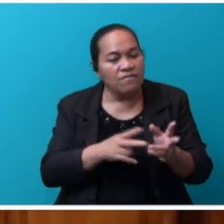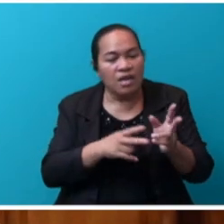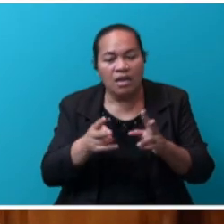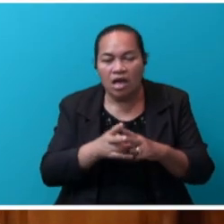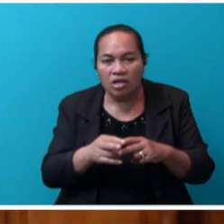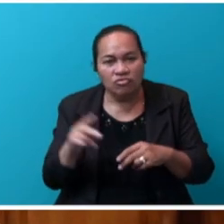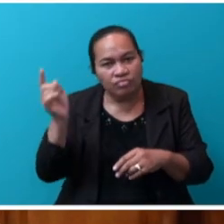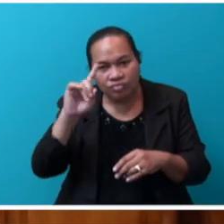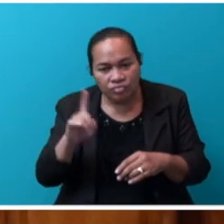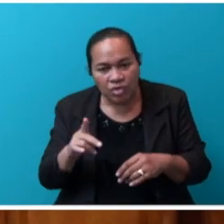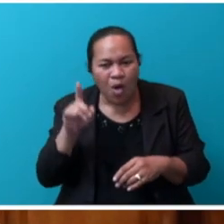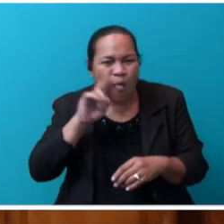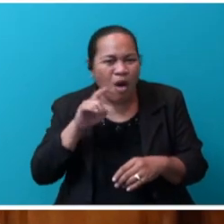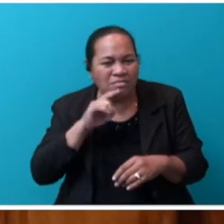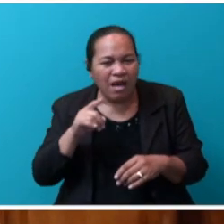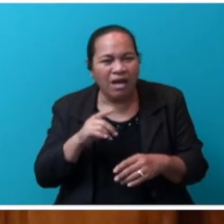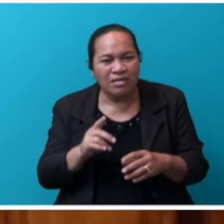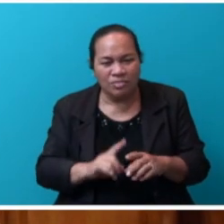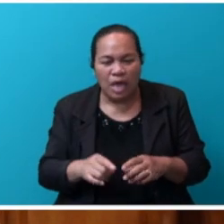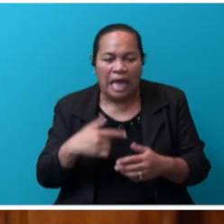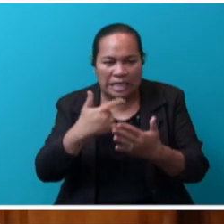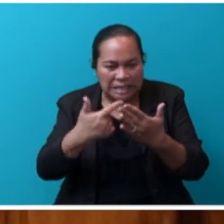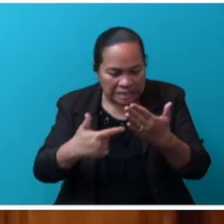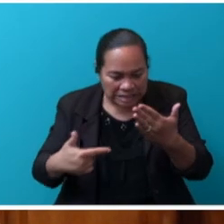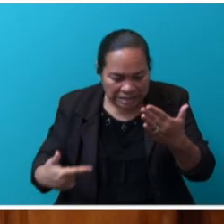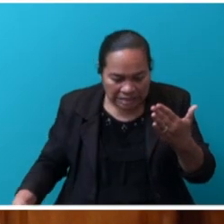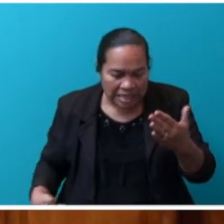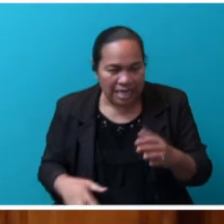rural water projects, and the list goes on.